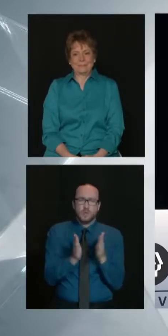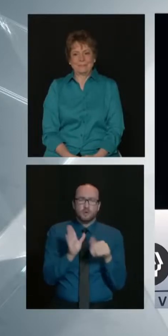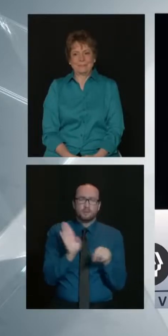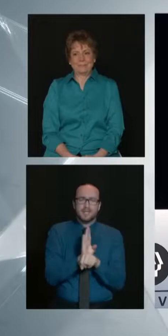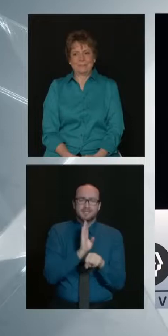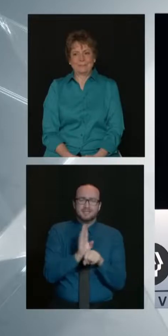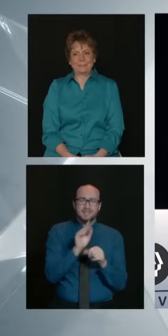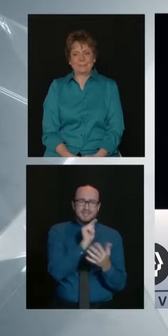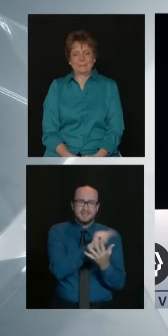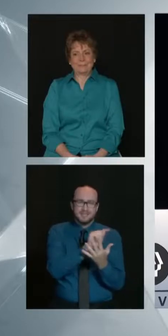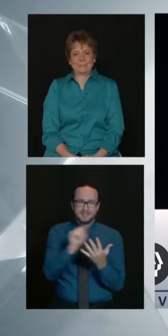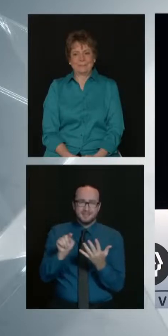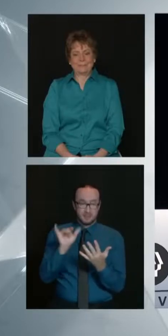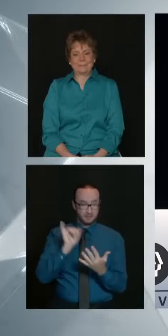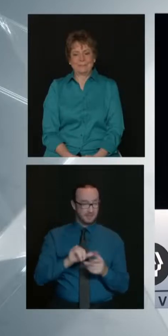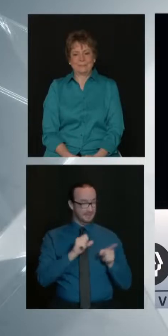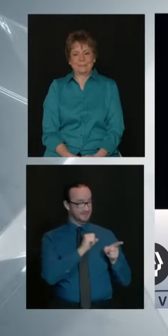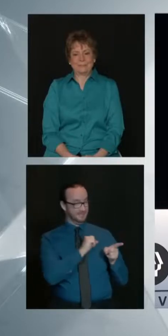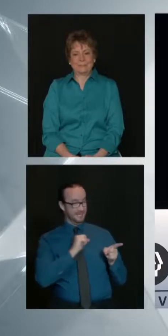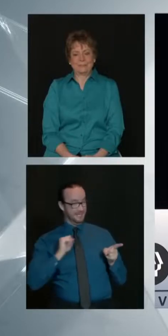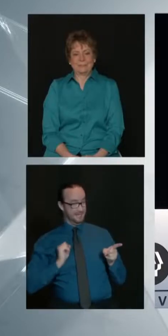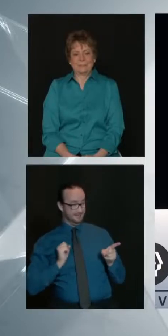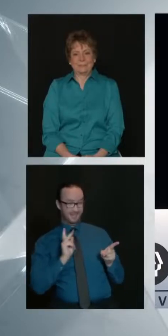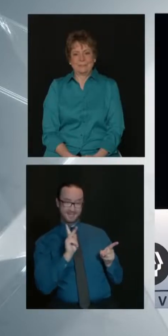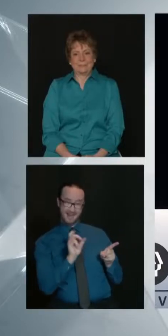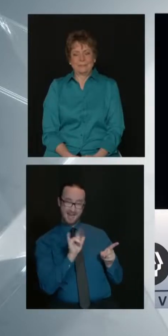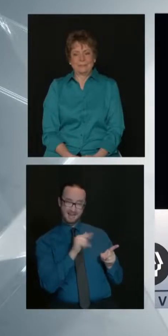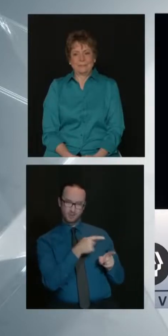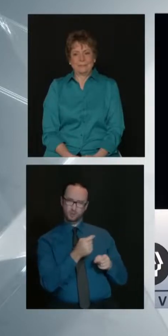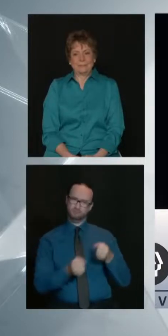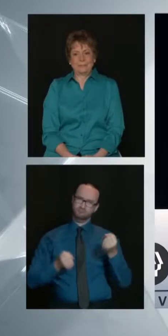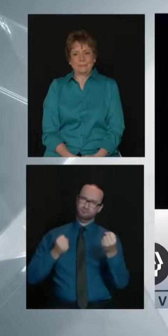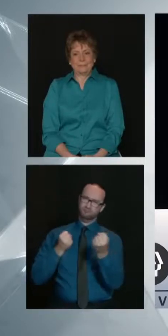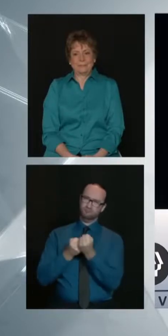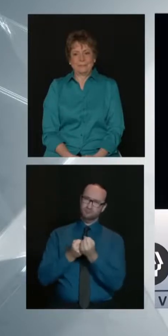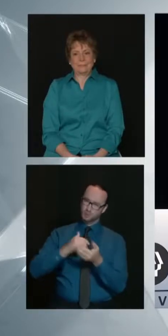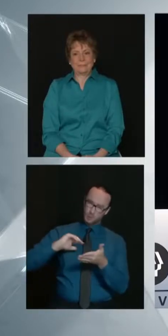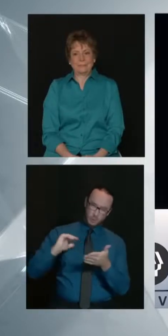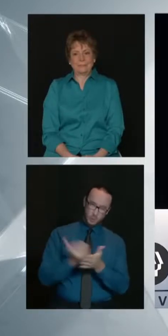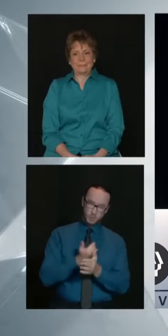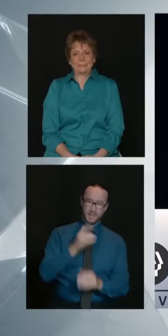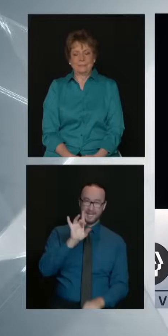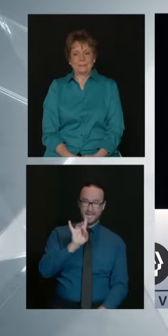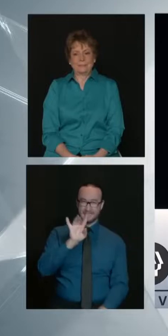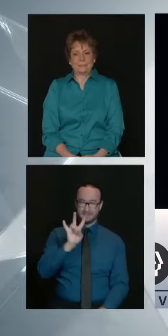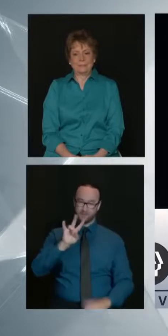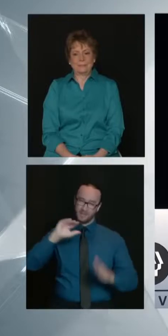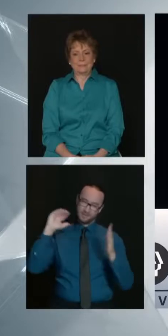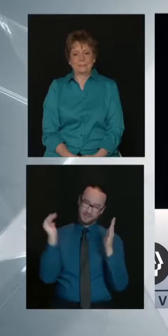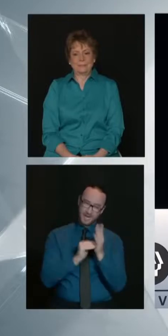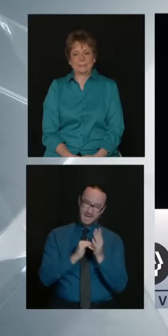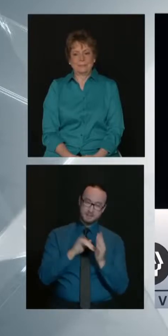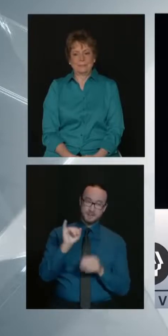for 87,000 new IRS agents in the Inflation Reduction Act. But to do that, first he had to reject, there was an amendment, he rejected